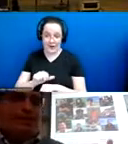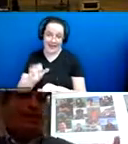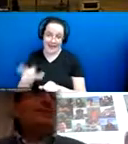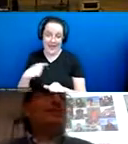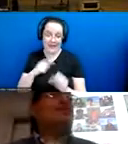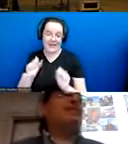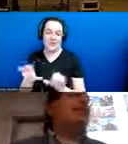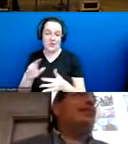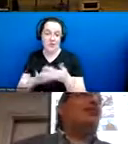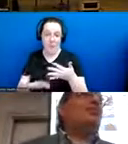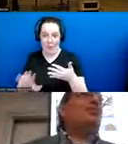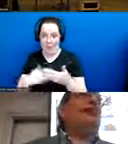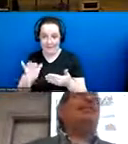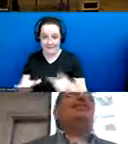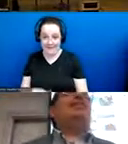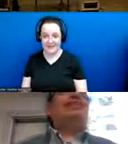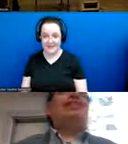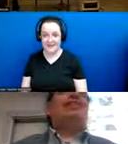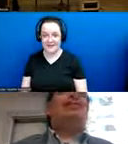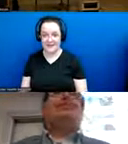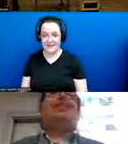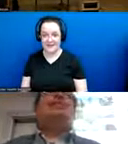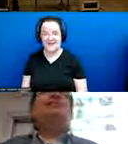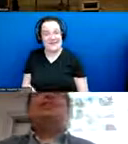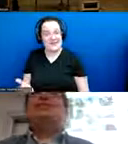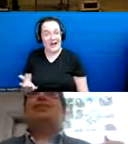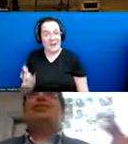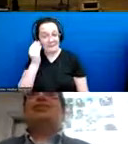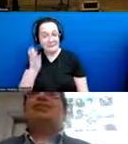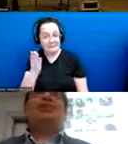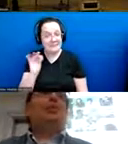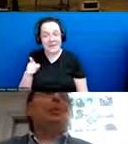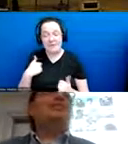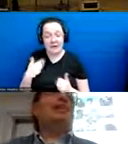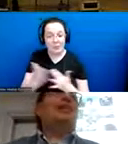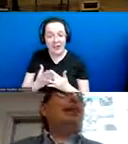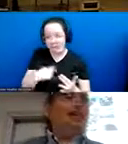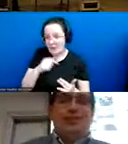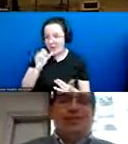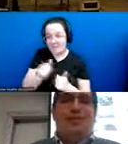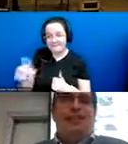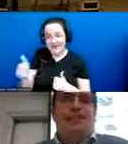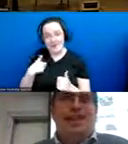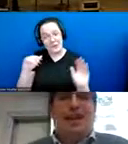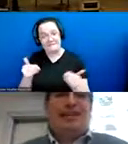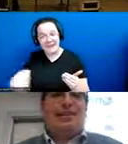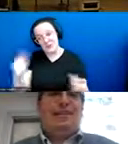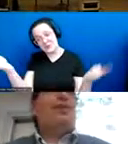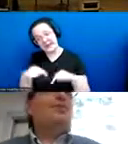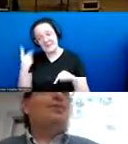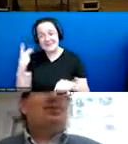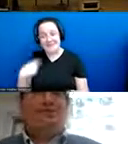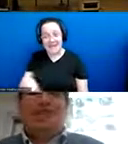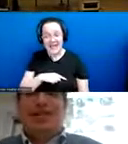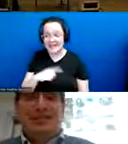my invitation is, if you have some break, we're not that far. Come and visit us and we can show you all the toys. And then you can come and play